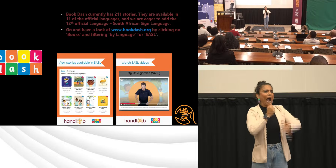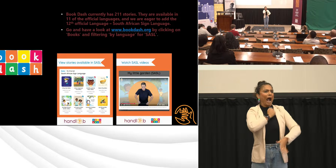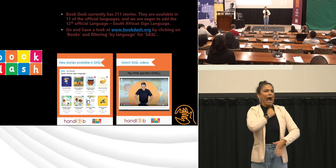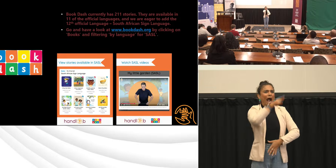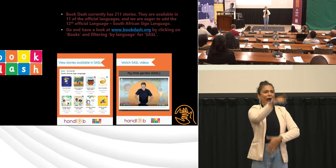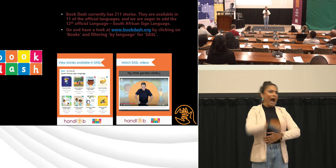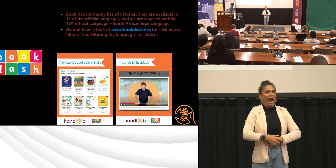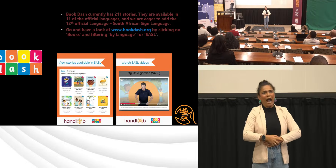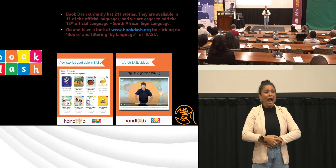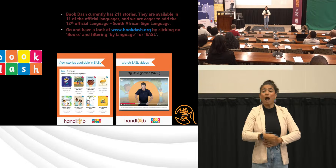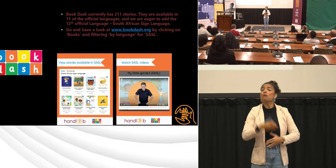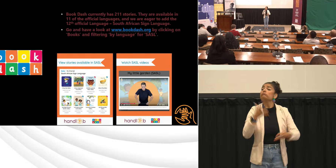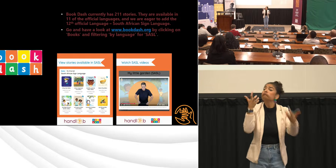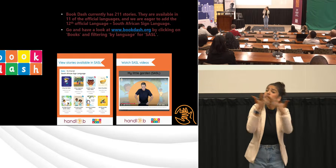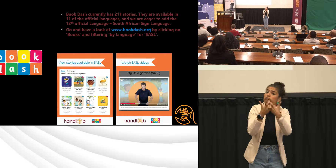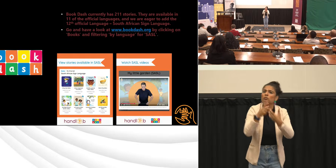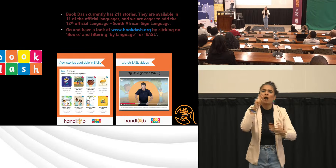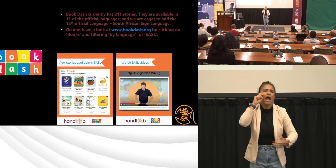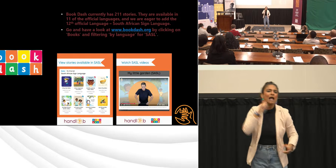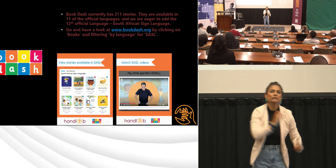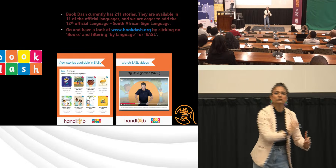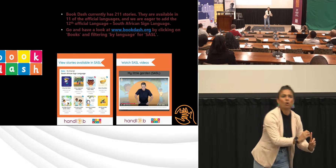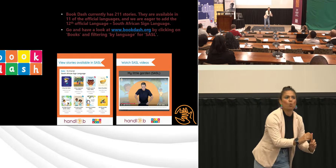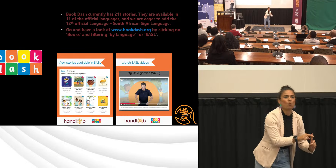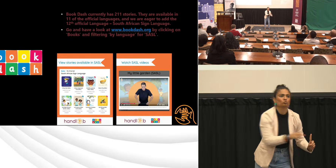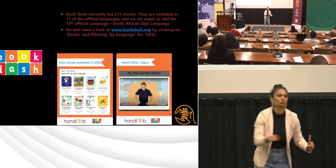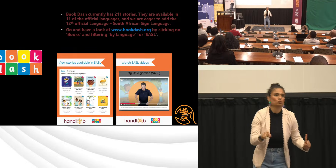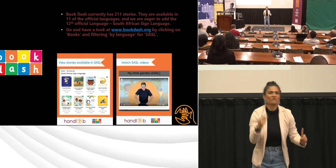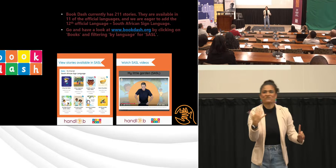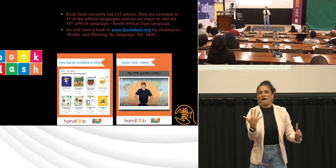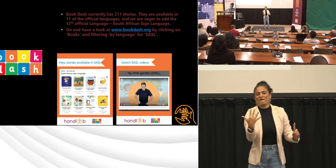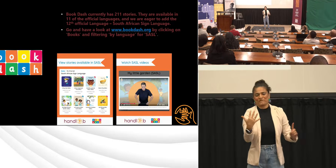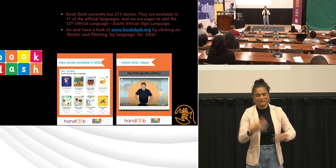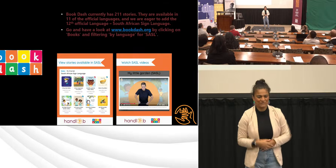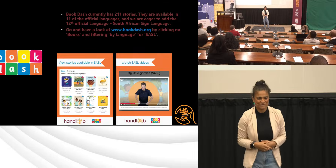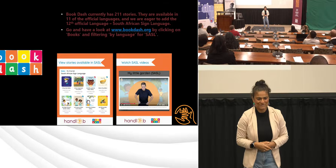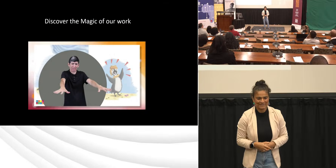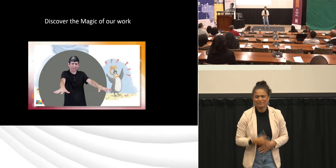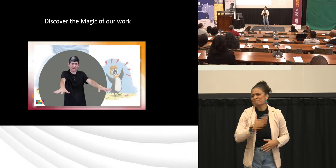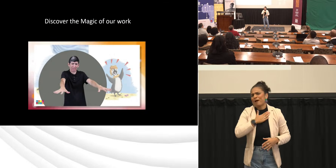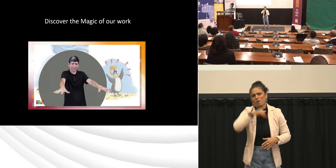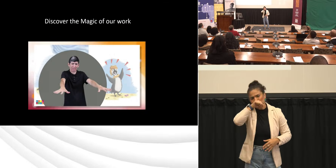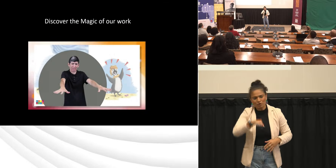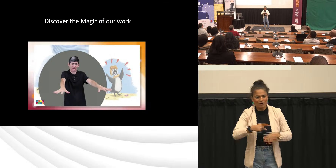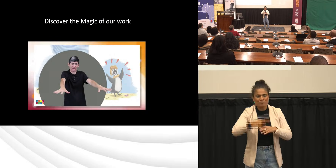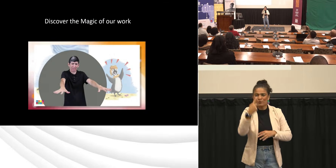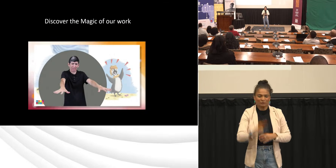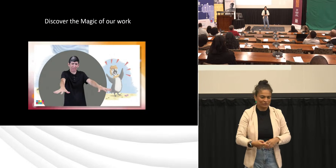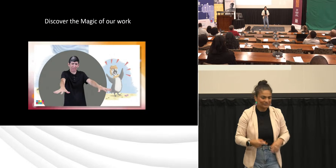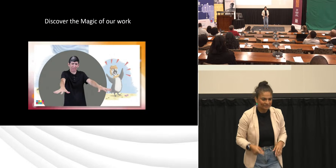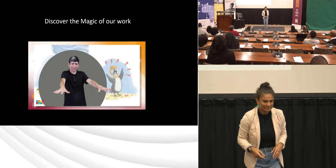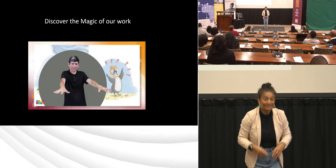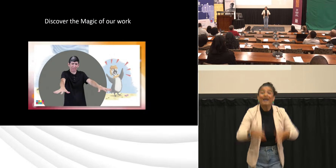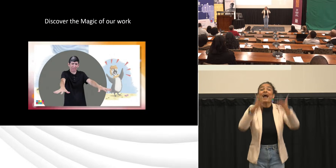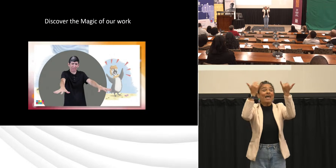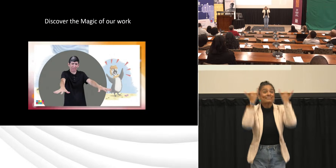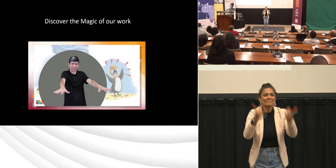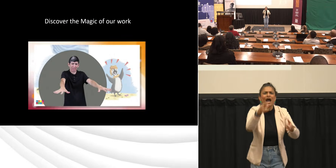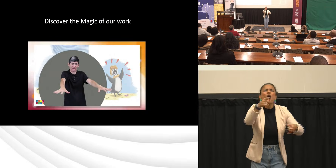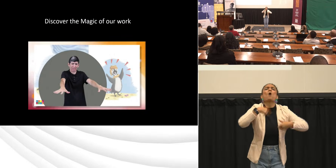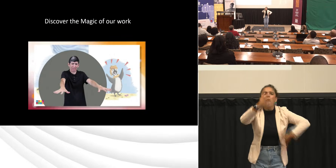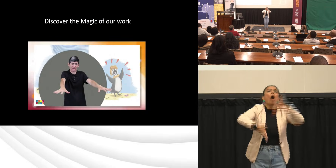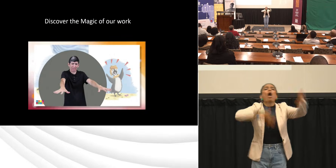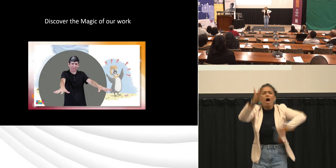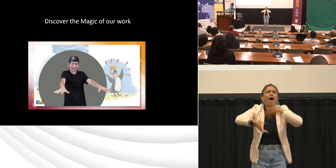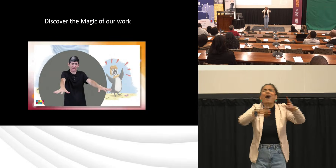the children can also see that's my language, and it's suitable for ages 0 to 5. So we